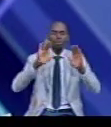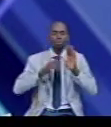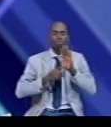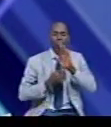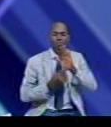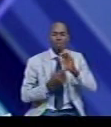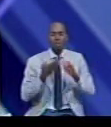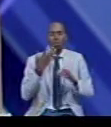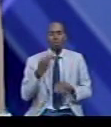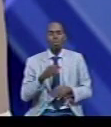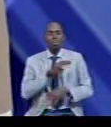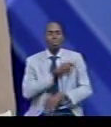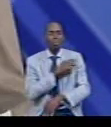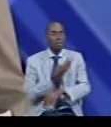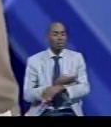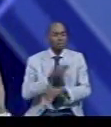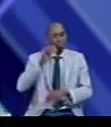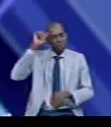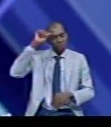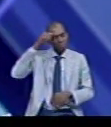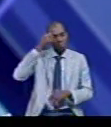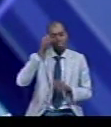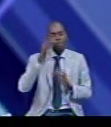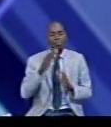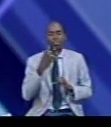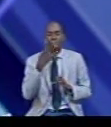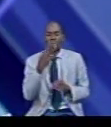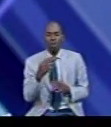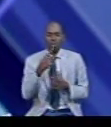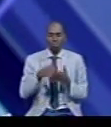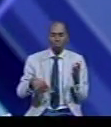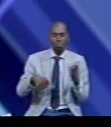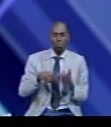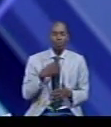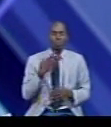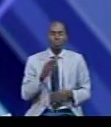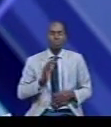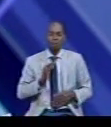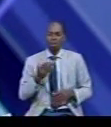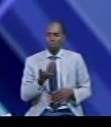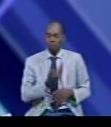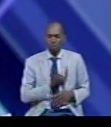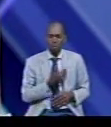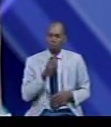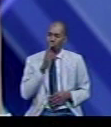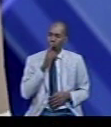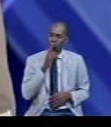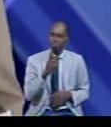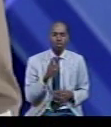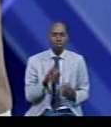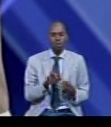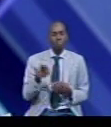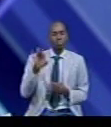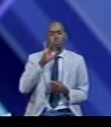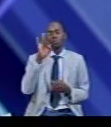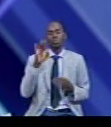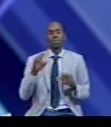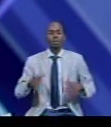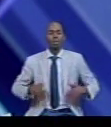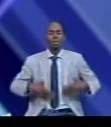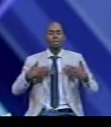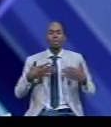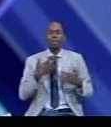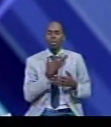mighty reminder of reproof of our true spiritual state. And thanks be to